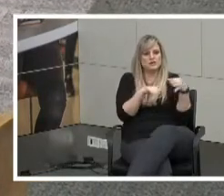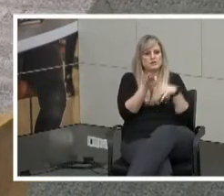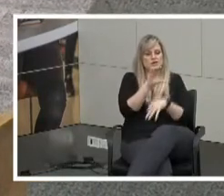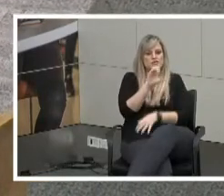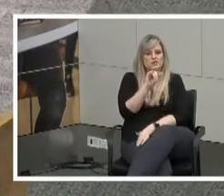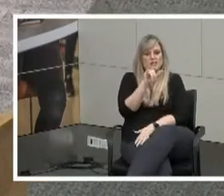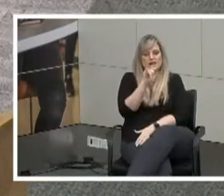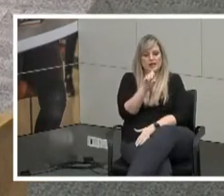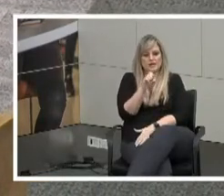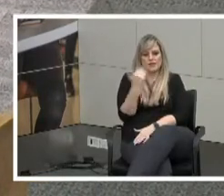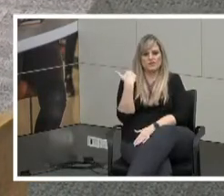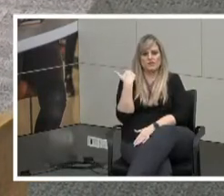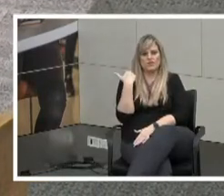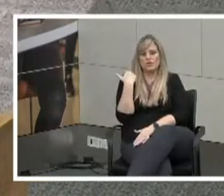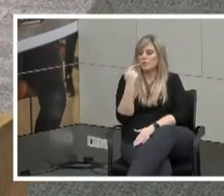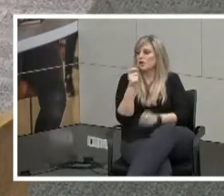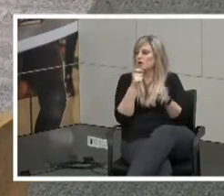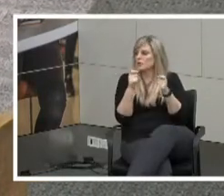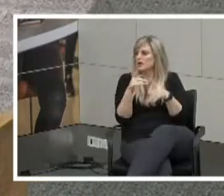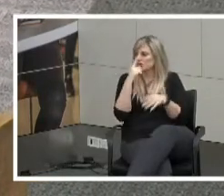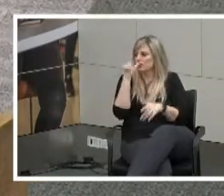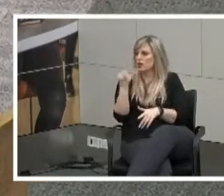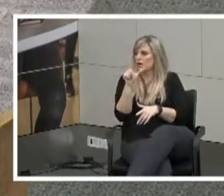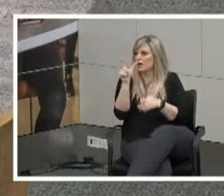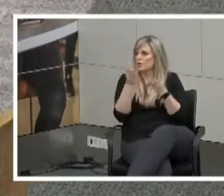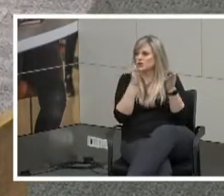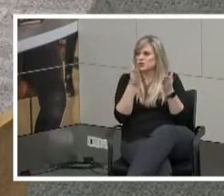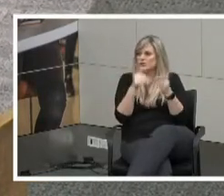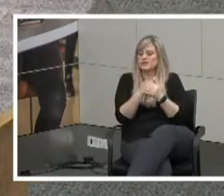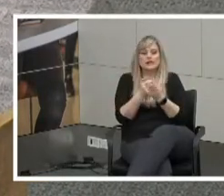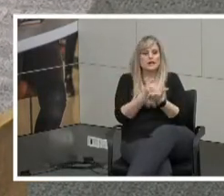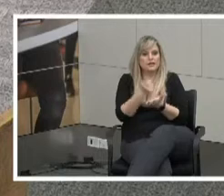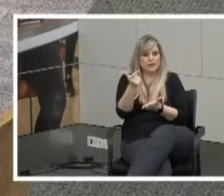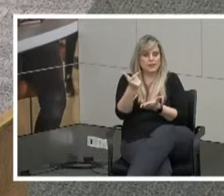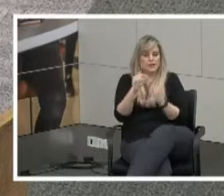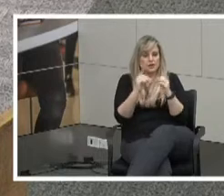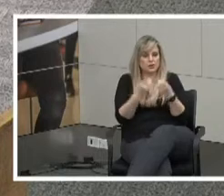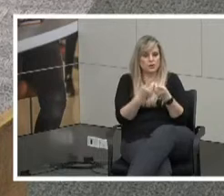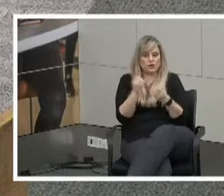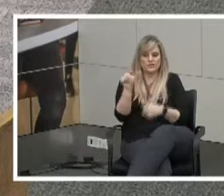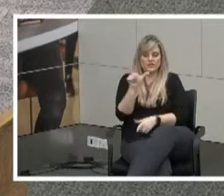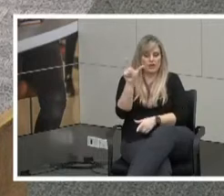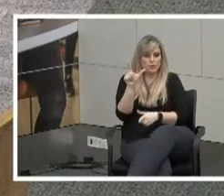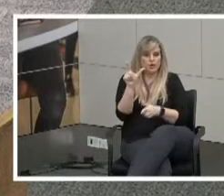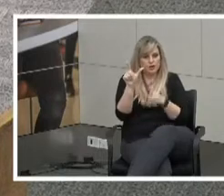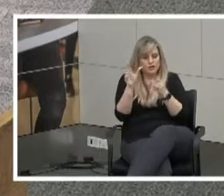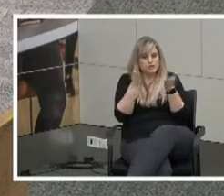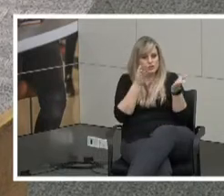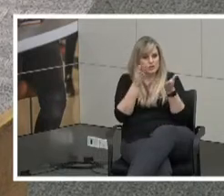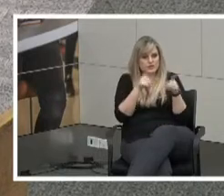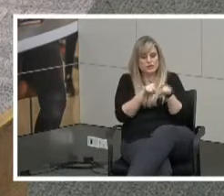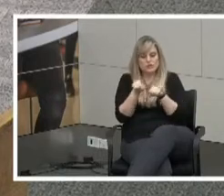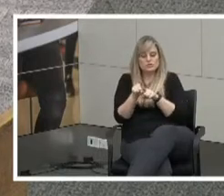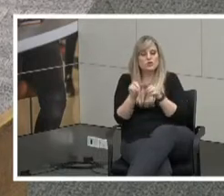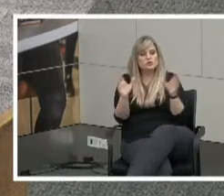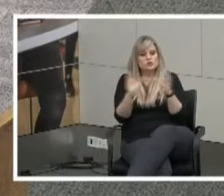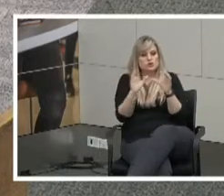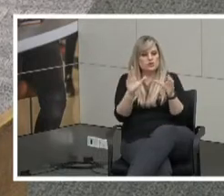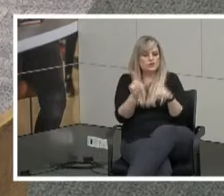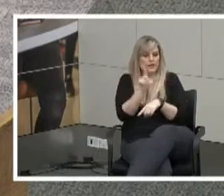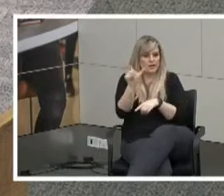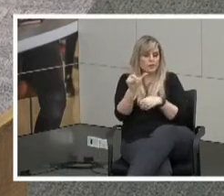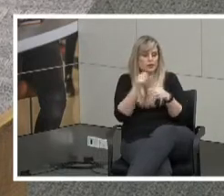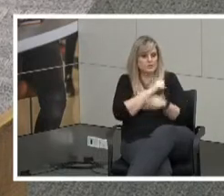beans former manager of HISD Library Services eliminating the department of Library services and the certified librarian Staffing the